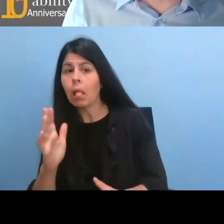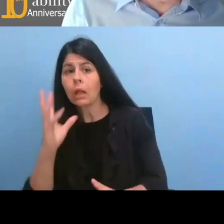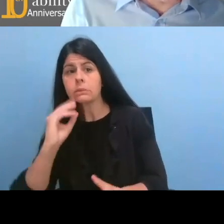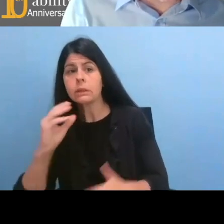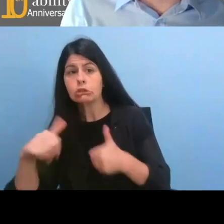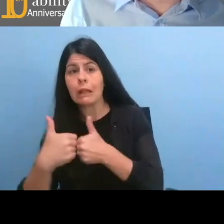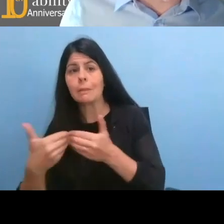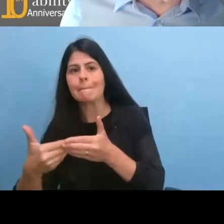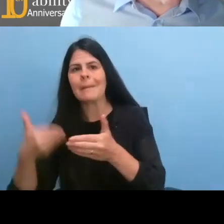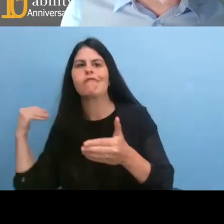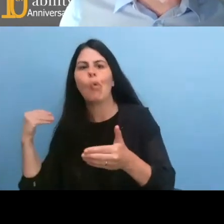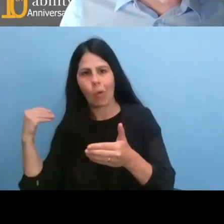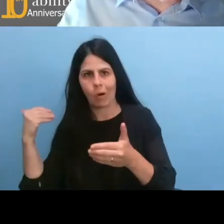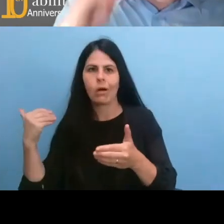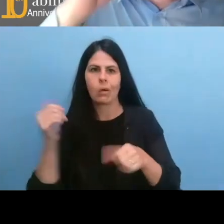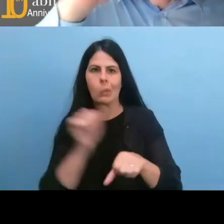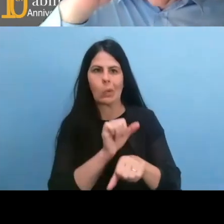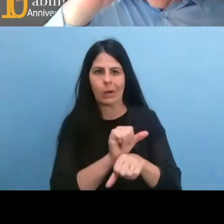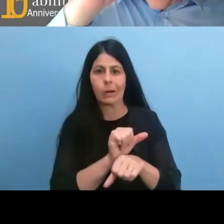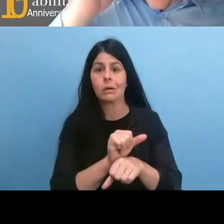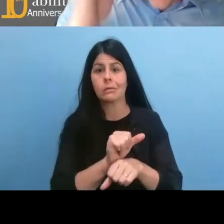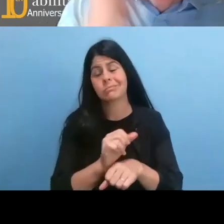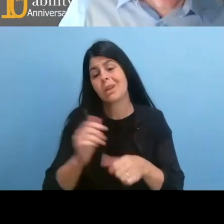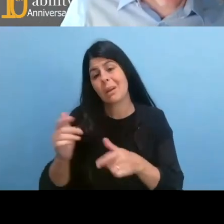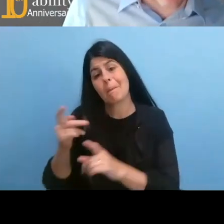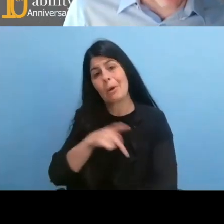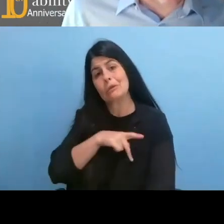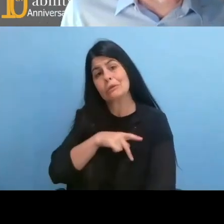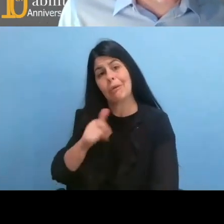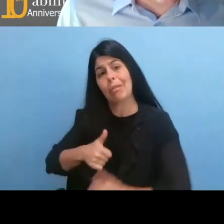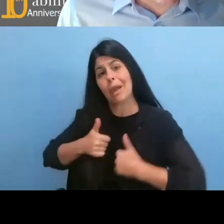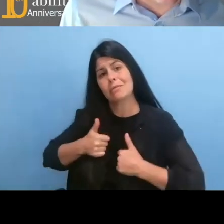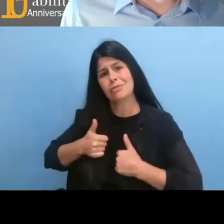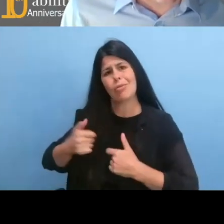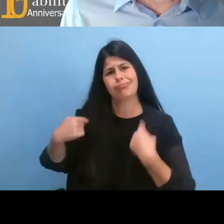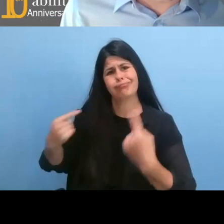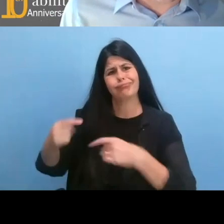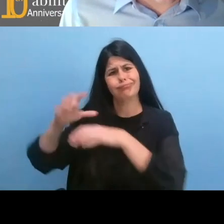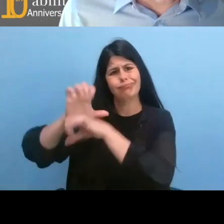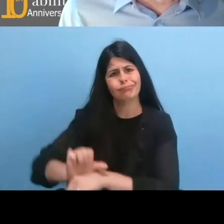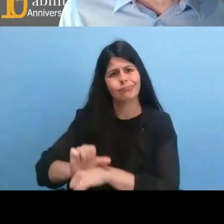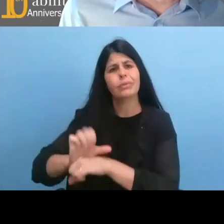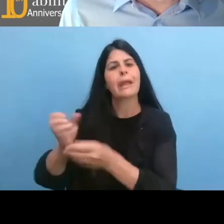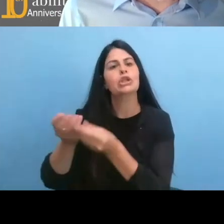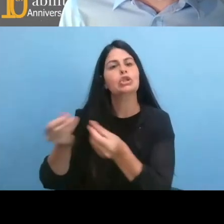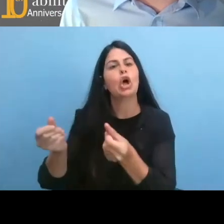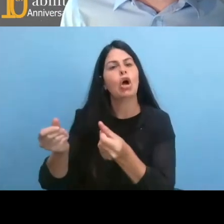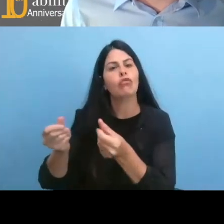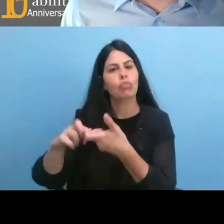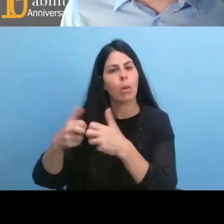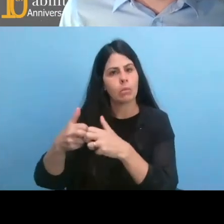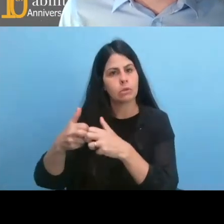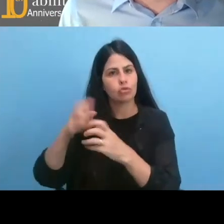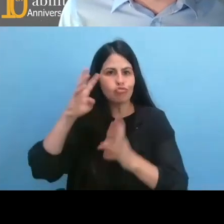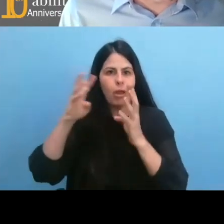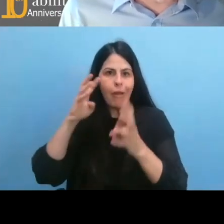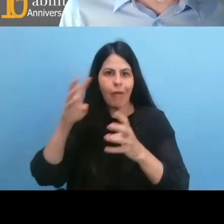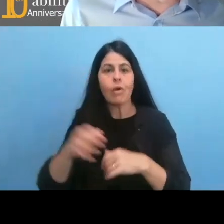work or outside of work, and so are used to solving problems in a creative way. It's a largely